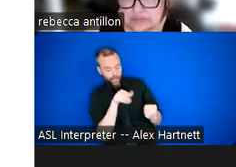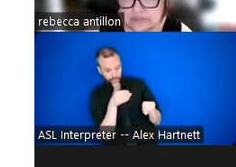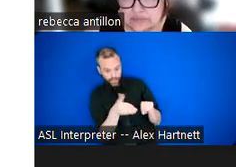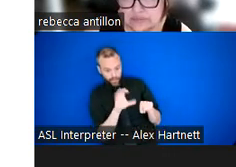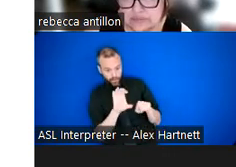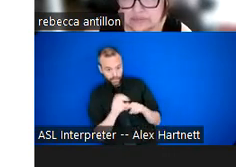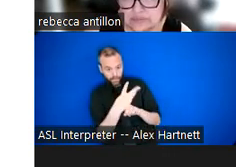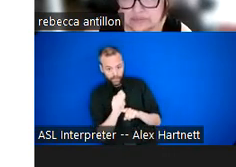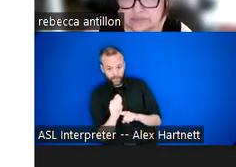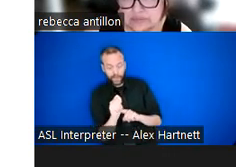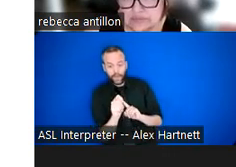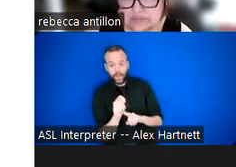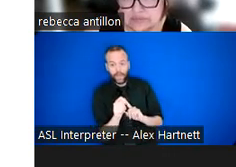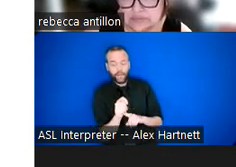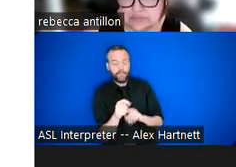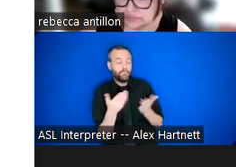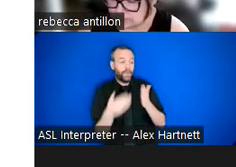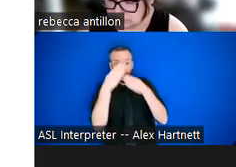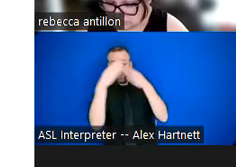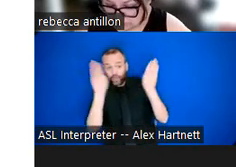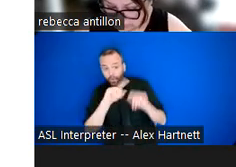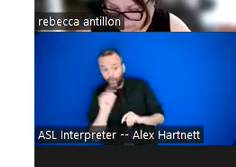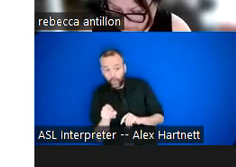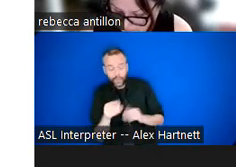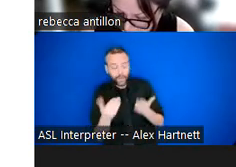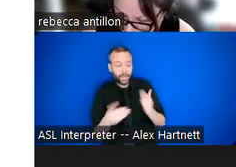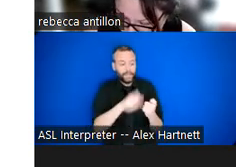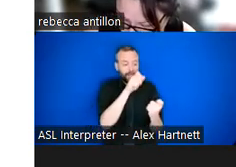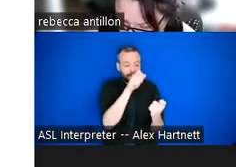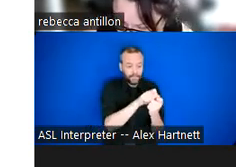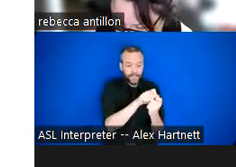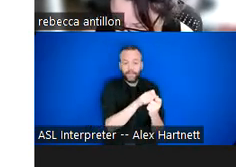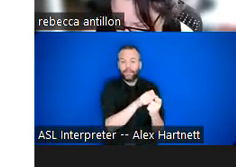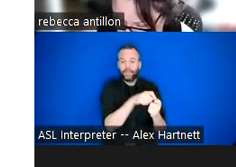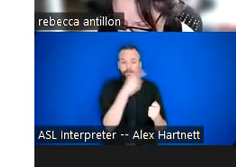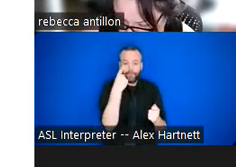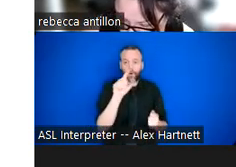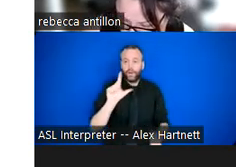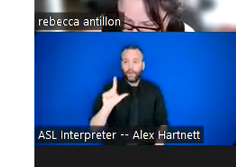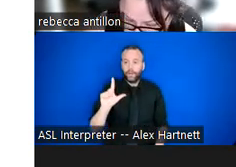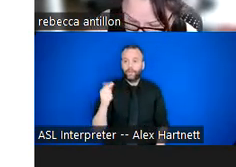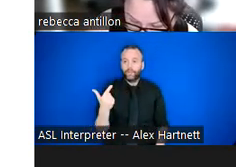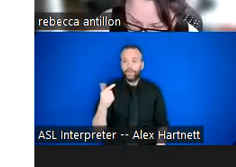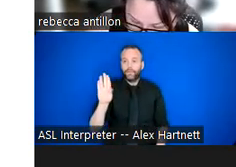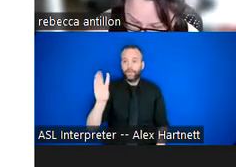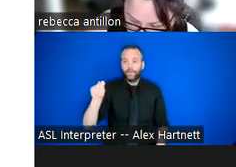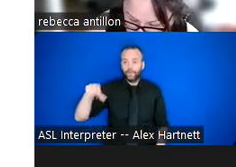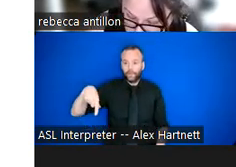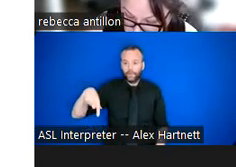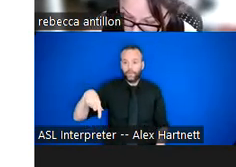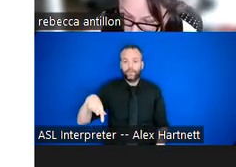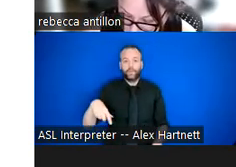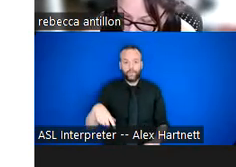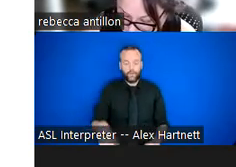LGBTQ and our two presenters, or it's a more general question. But the question is, could you expand on contagion behavior during